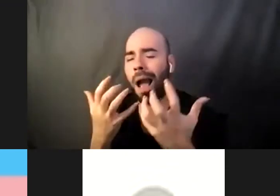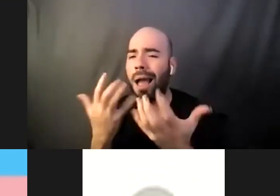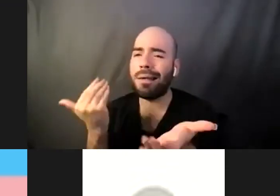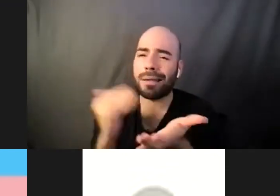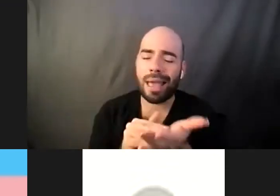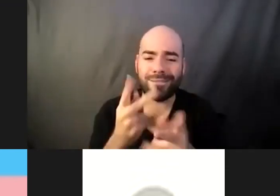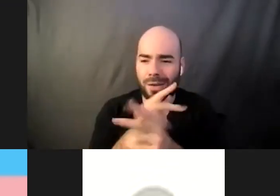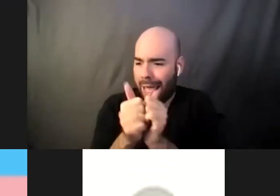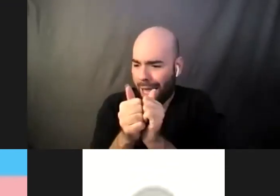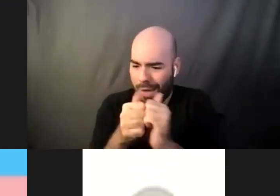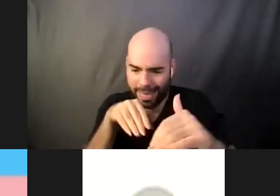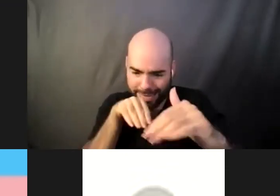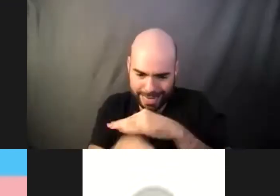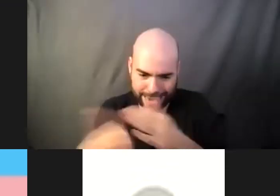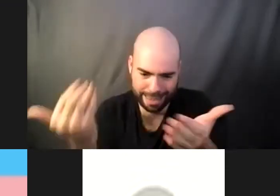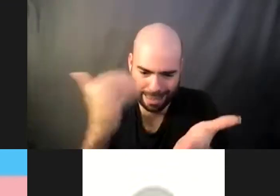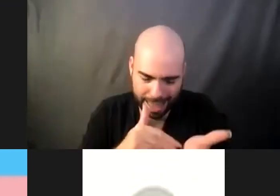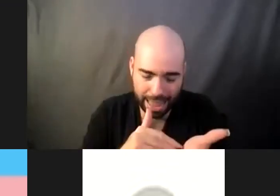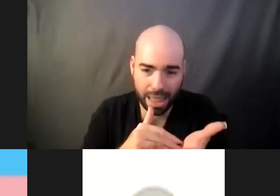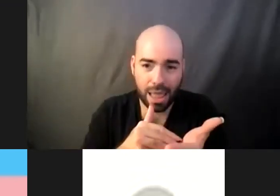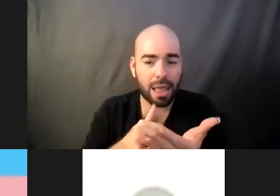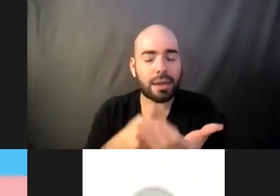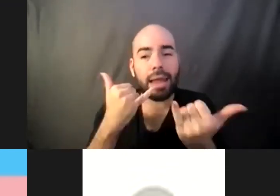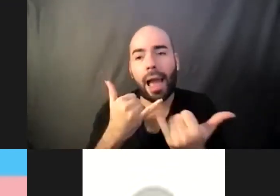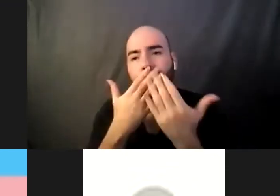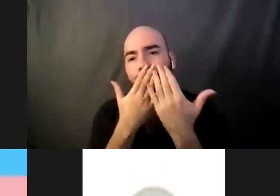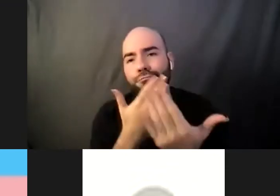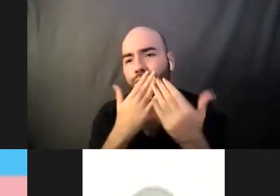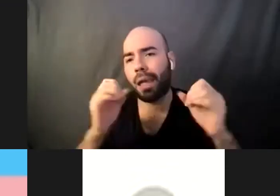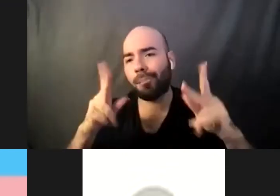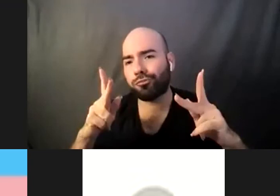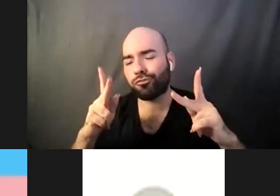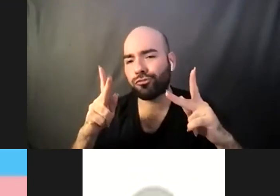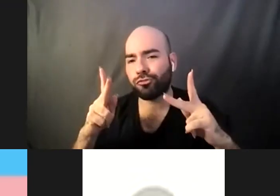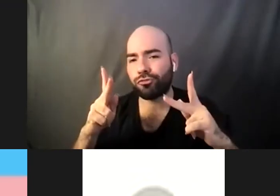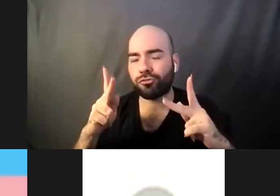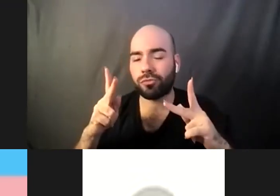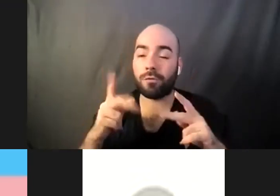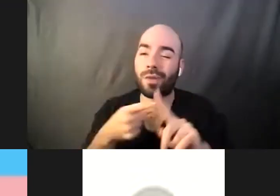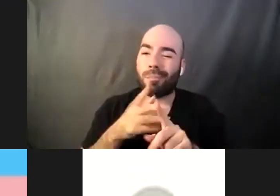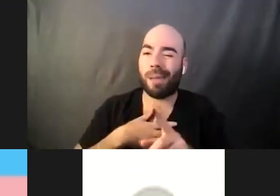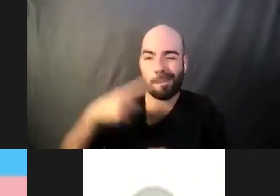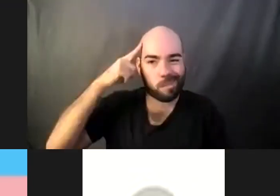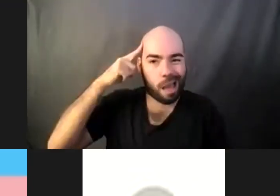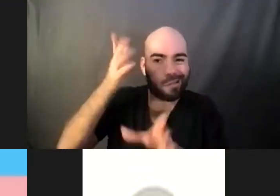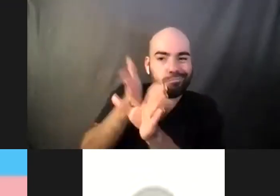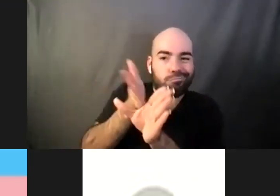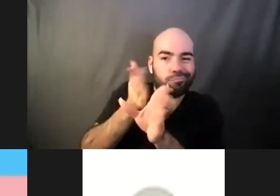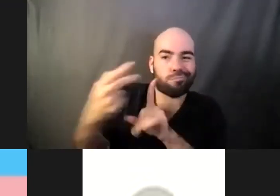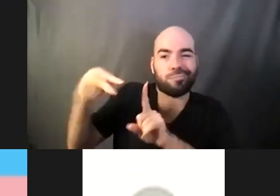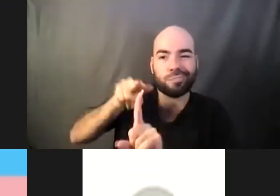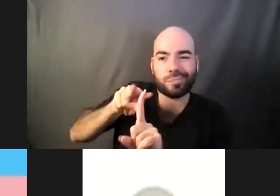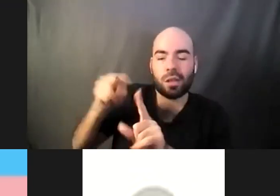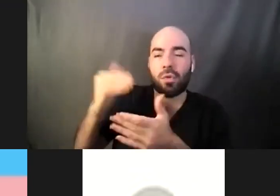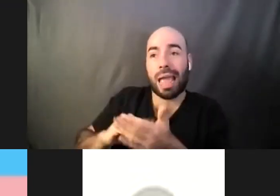in. And I'm grateful for the opportunity, like from a psychological standpoint, to rebuild that space of